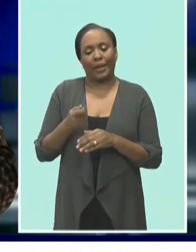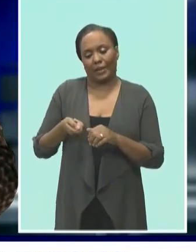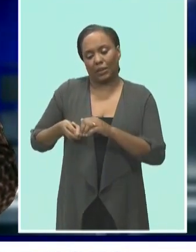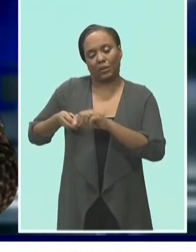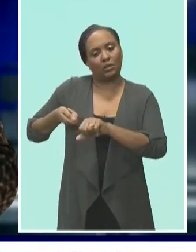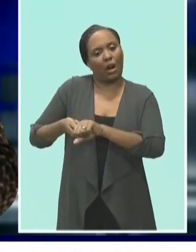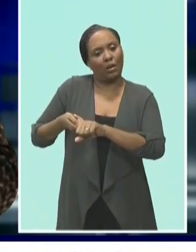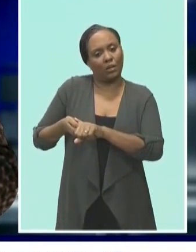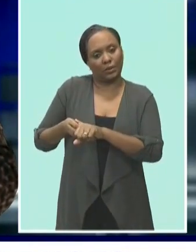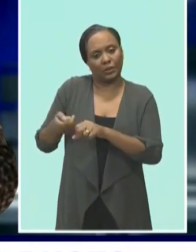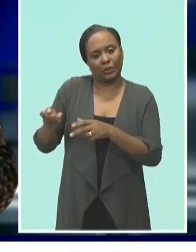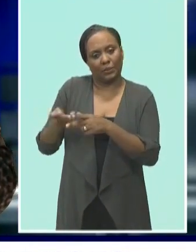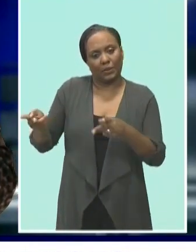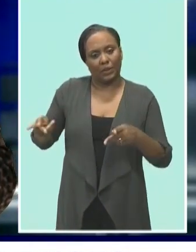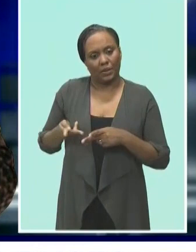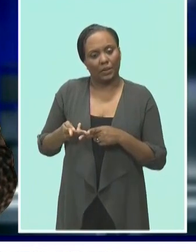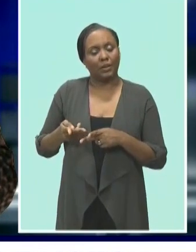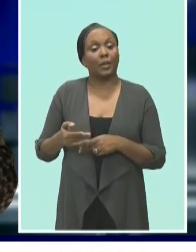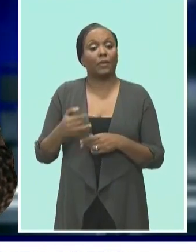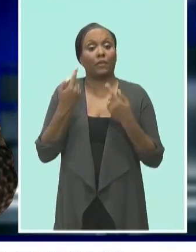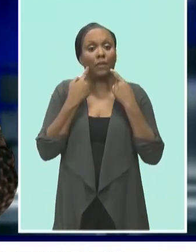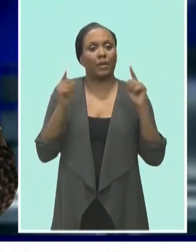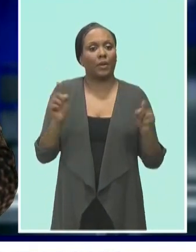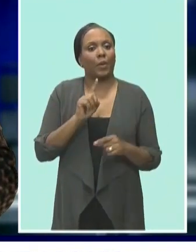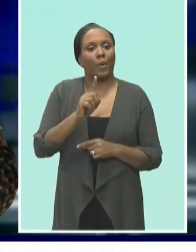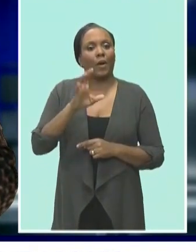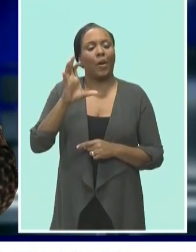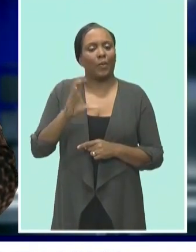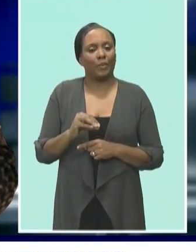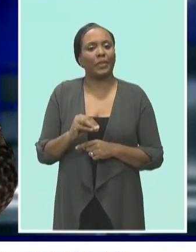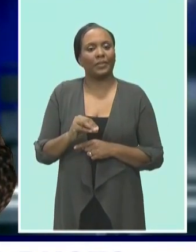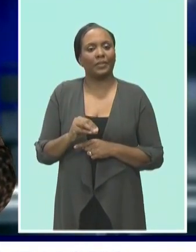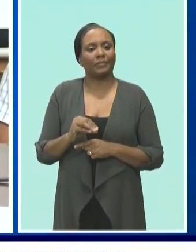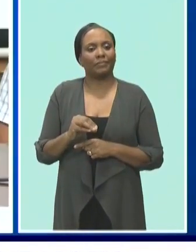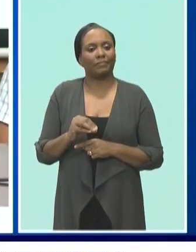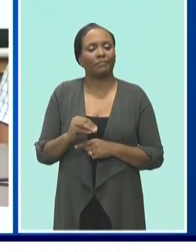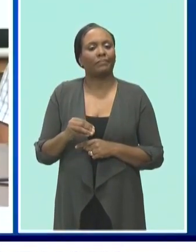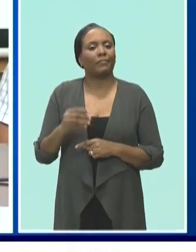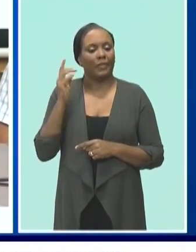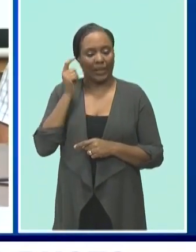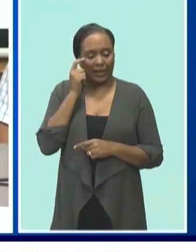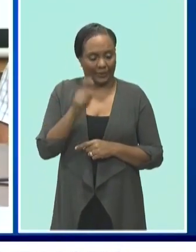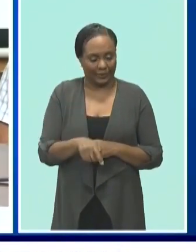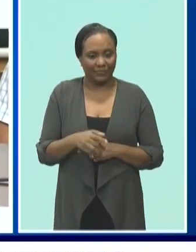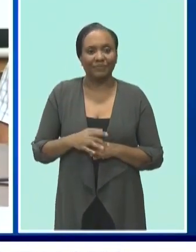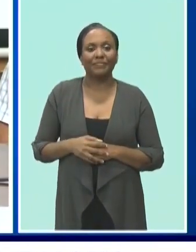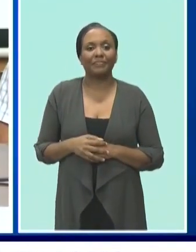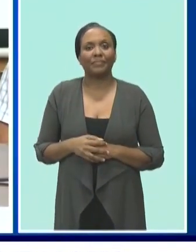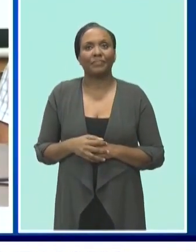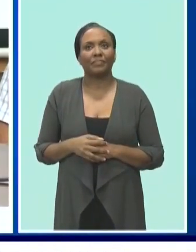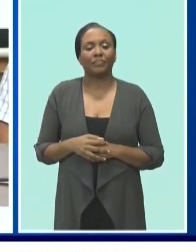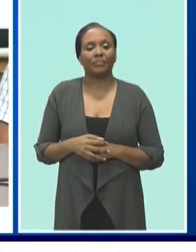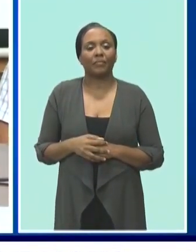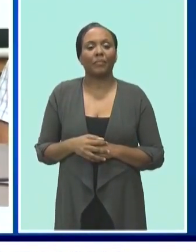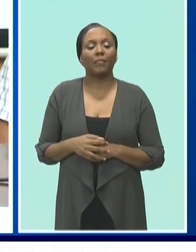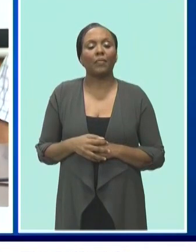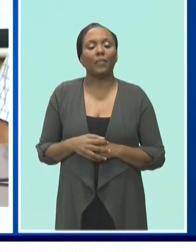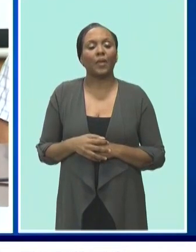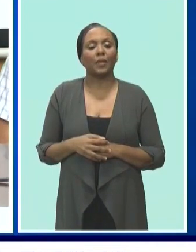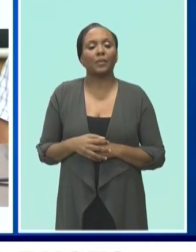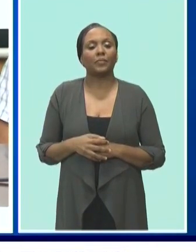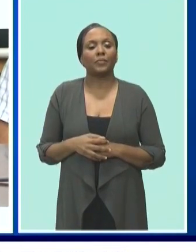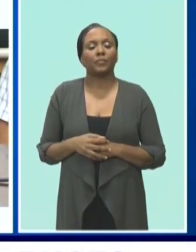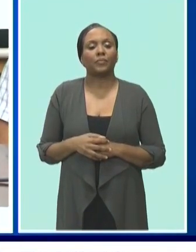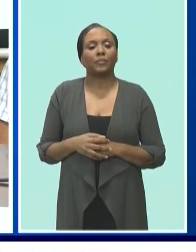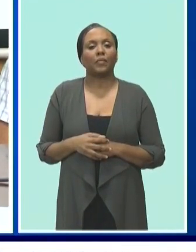William Duguid says they have identified that company. That tender was